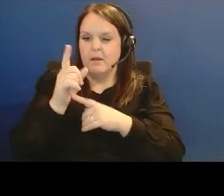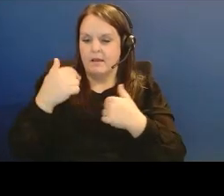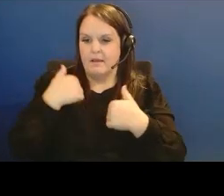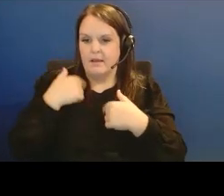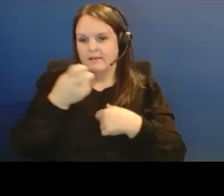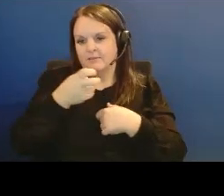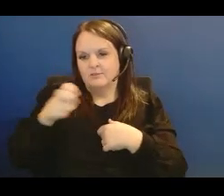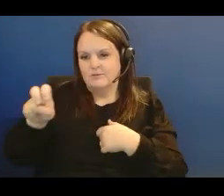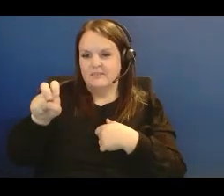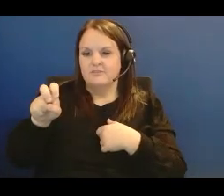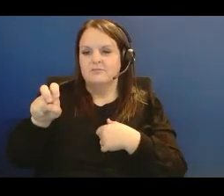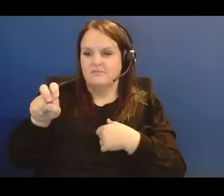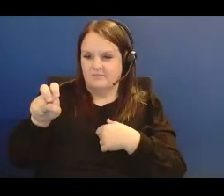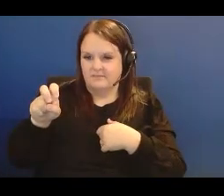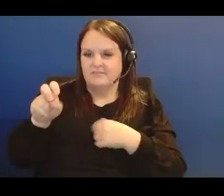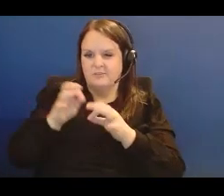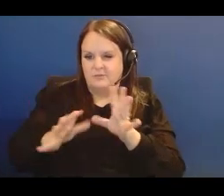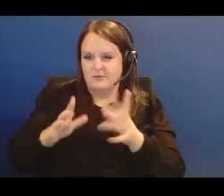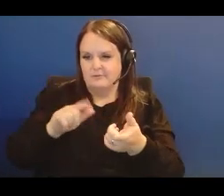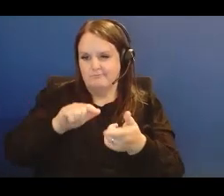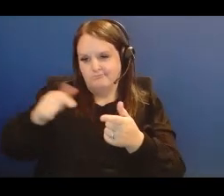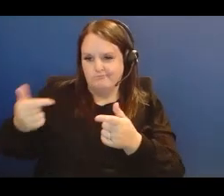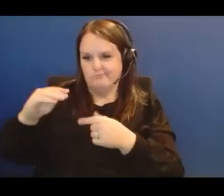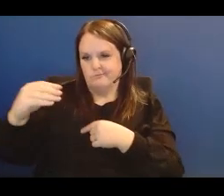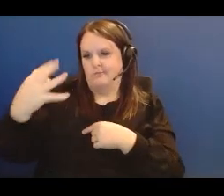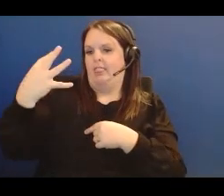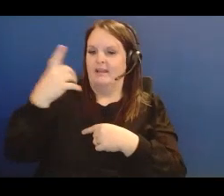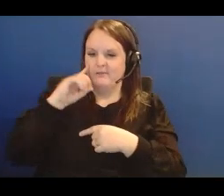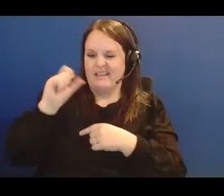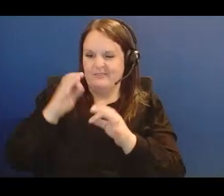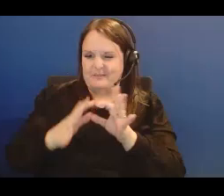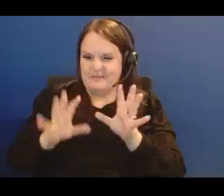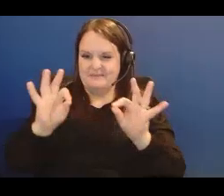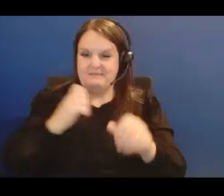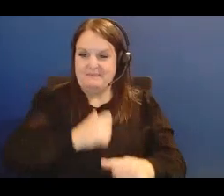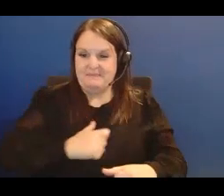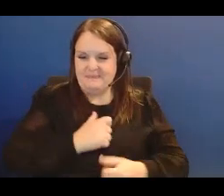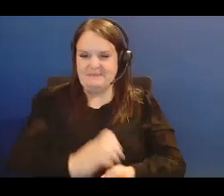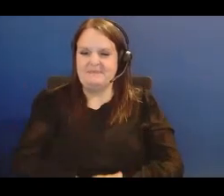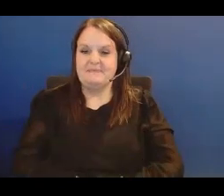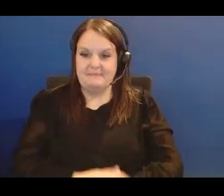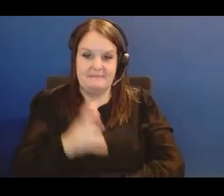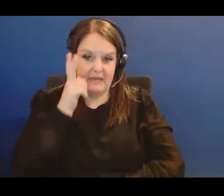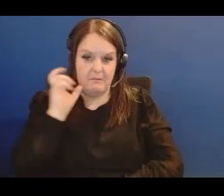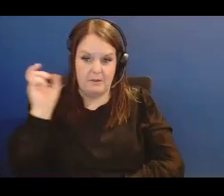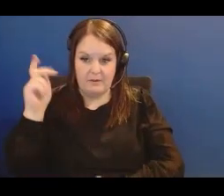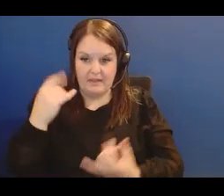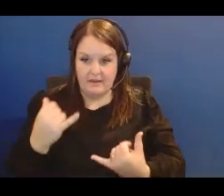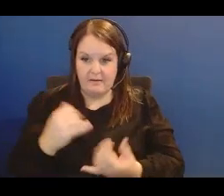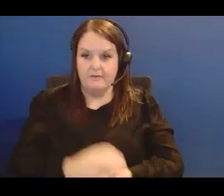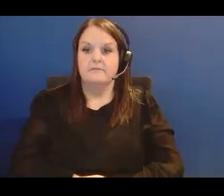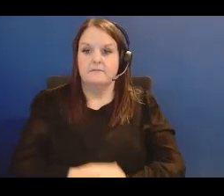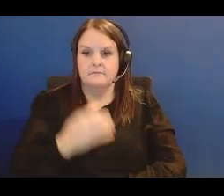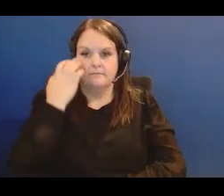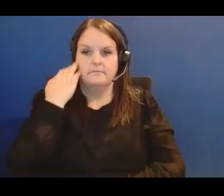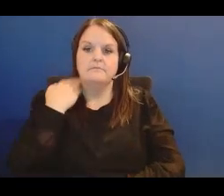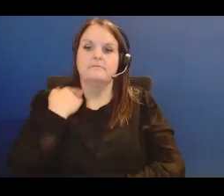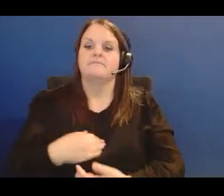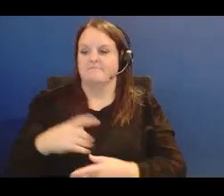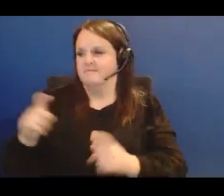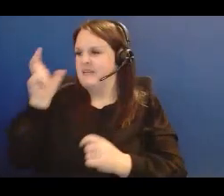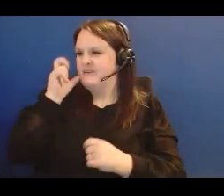switch the interpreter spotlight. Sorry. Can you hear me okay now? Yes,